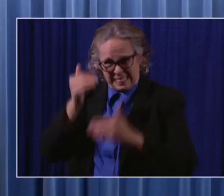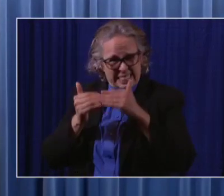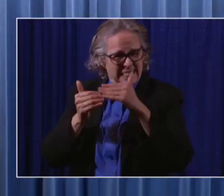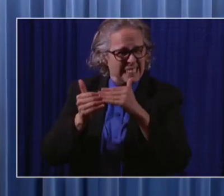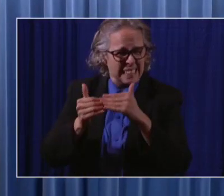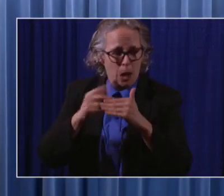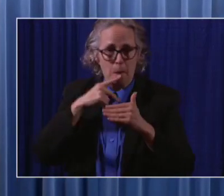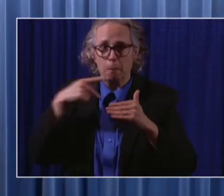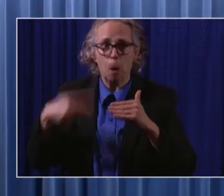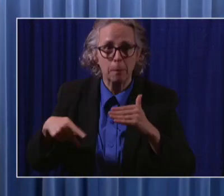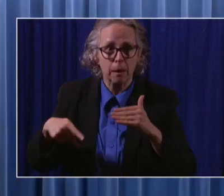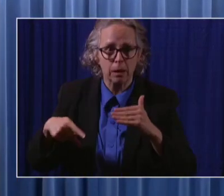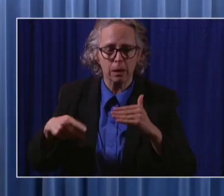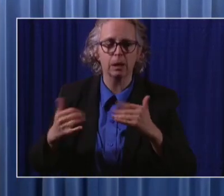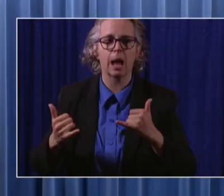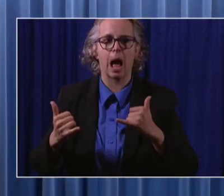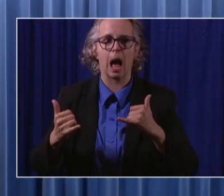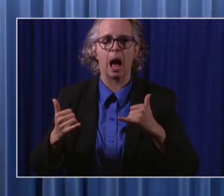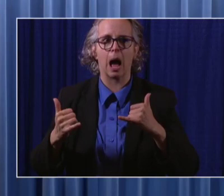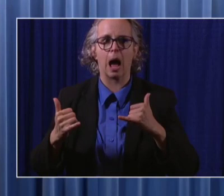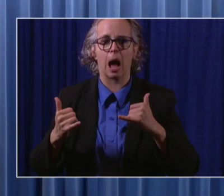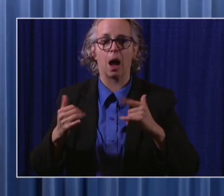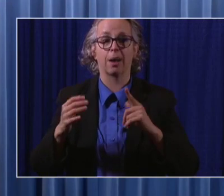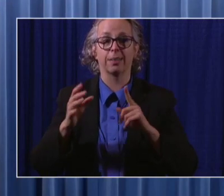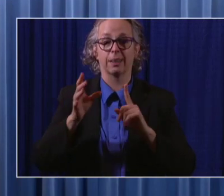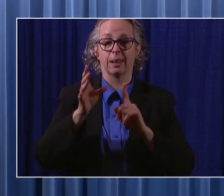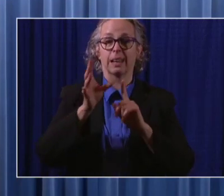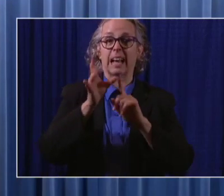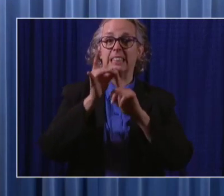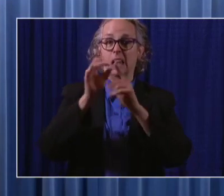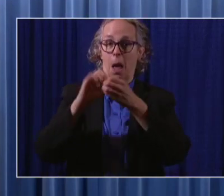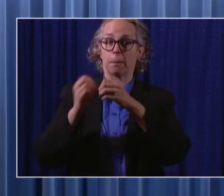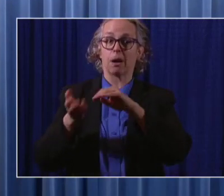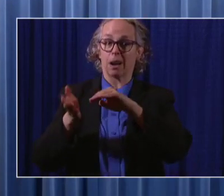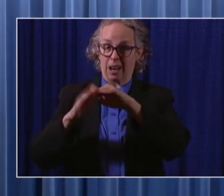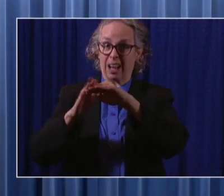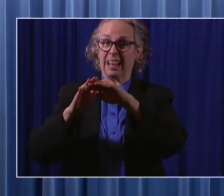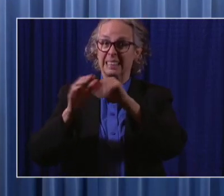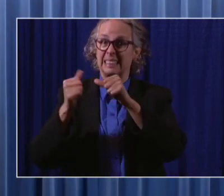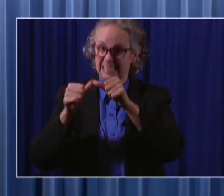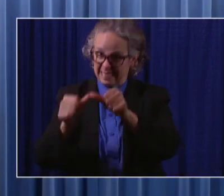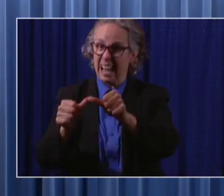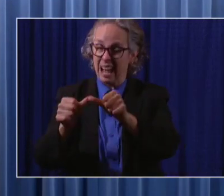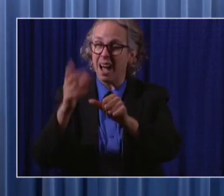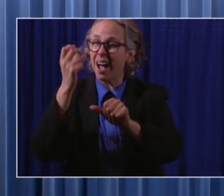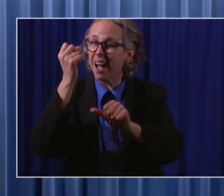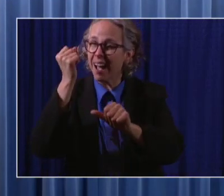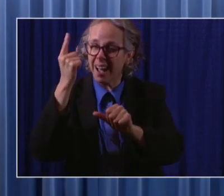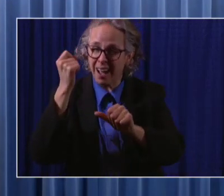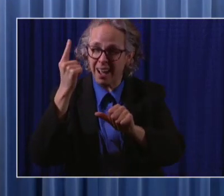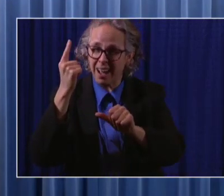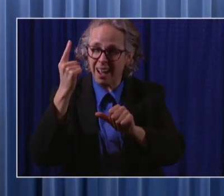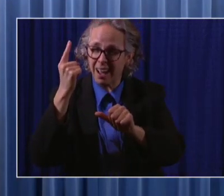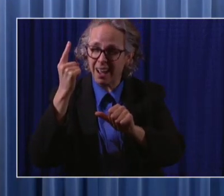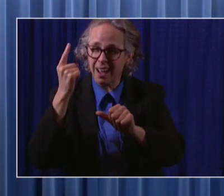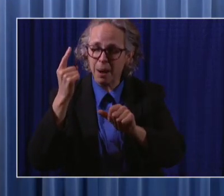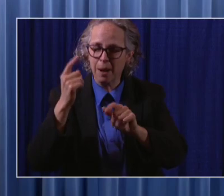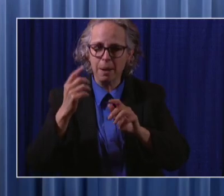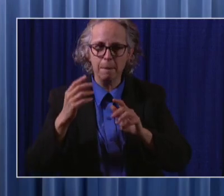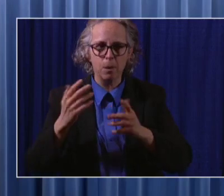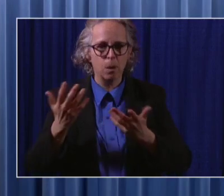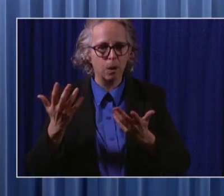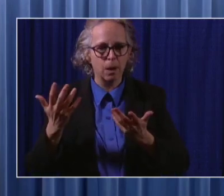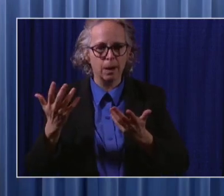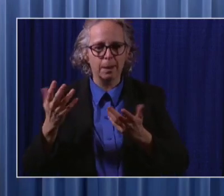However, the cases have continued to increase in Allen County, although the increase is not as rapid. Increase over